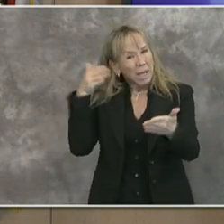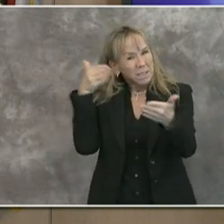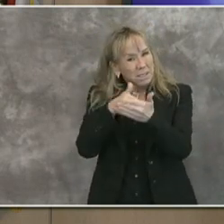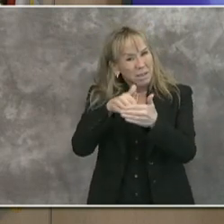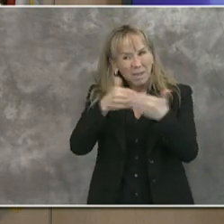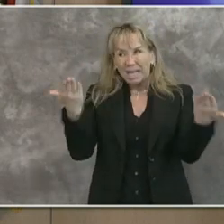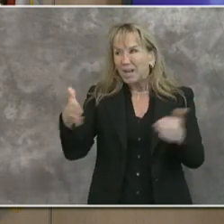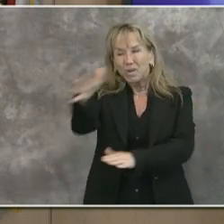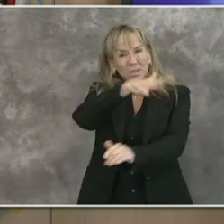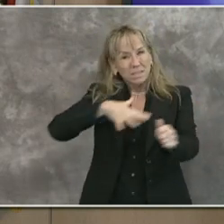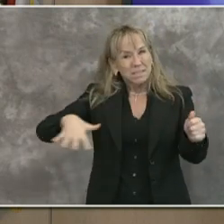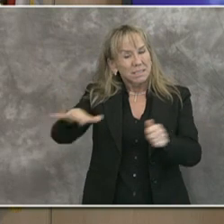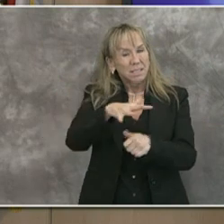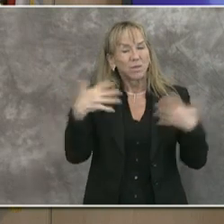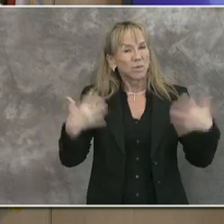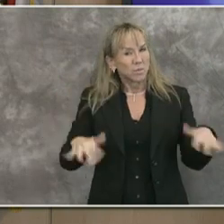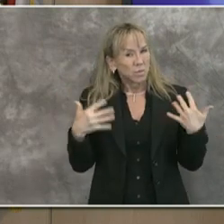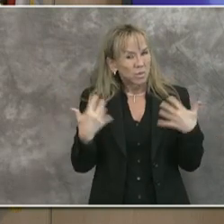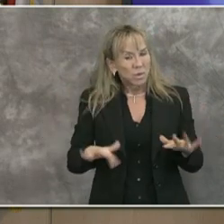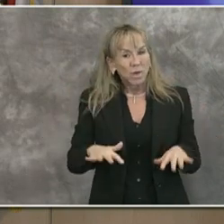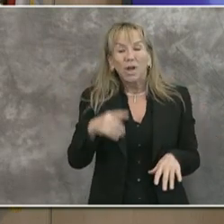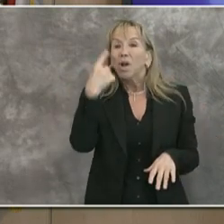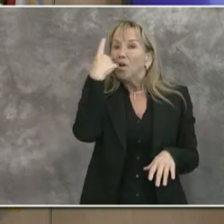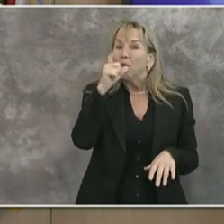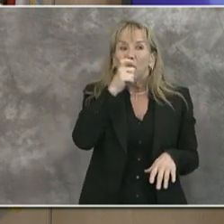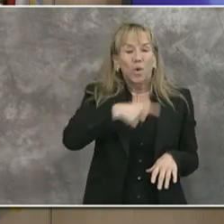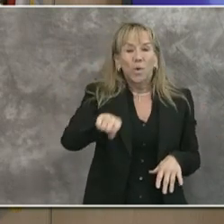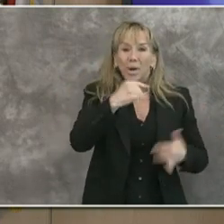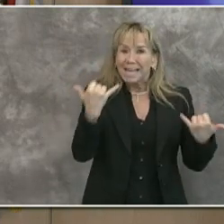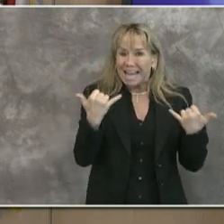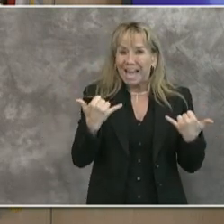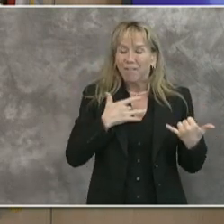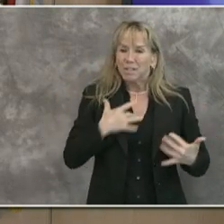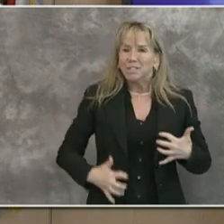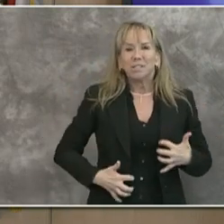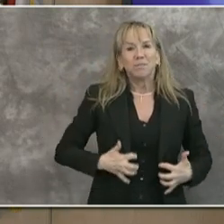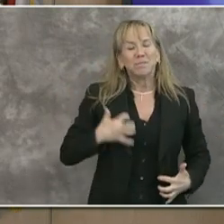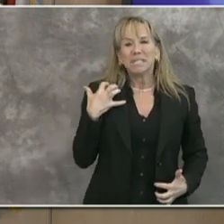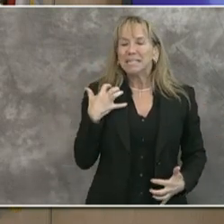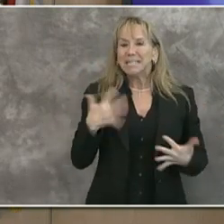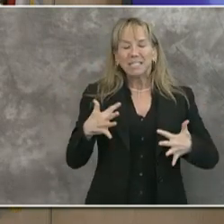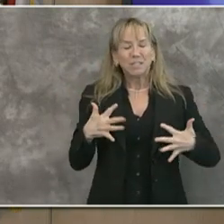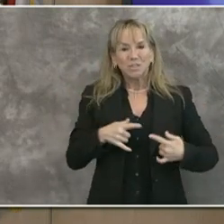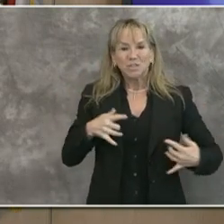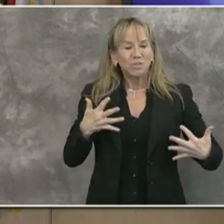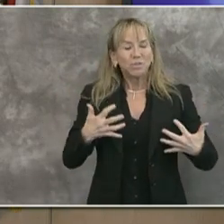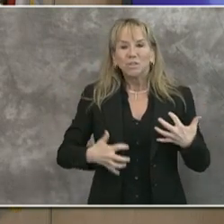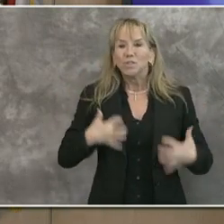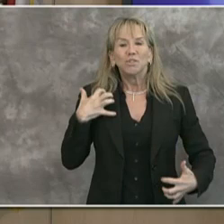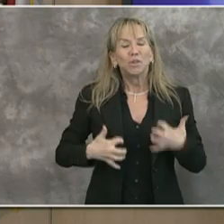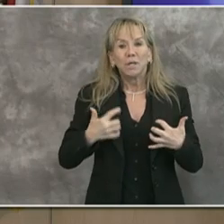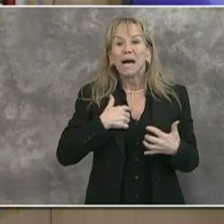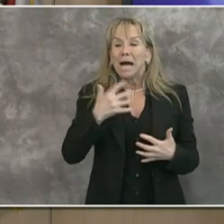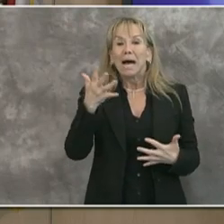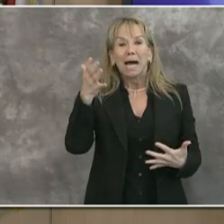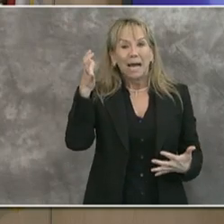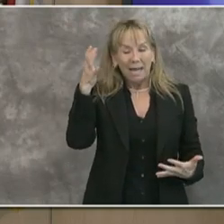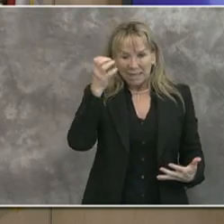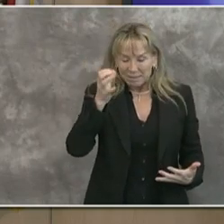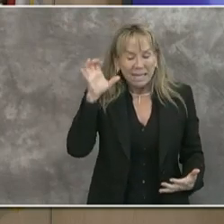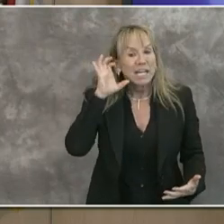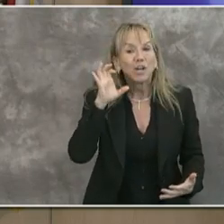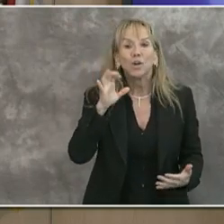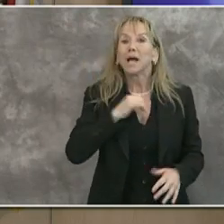from its founding. For those who are in pain, who are outraged, who are hurting, I hear you, I see you. I cannot begin